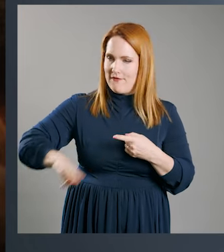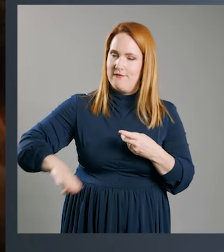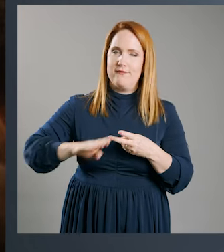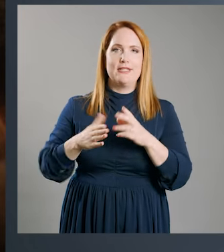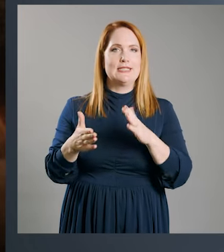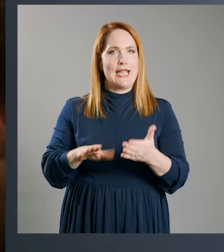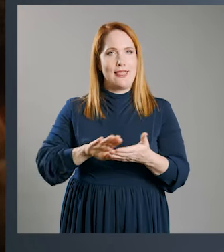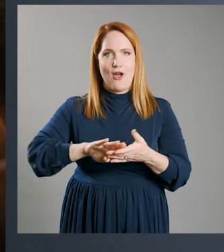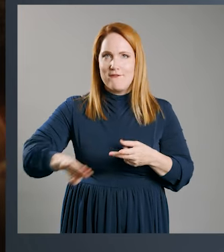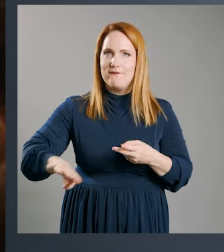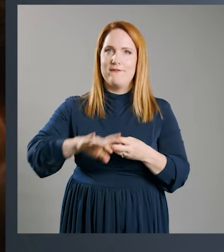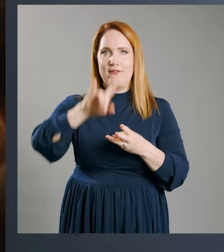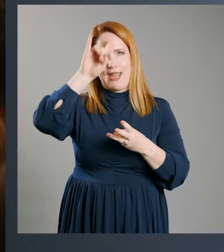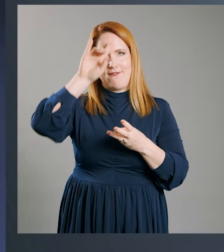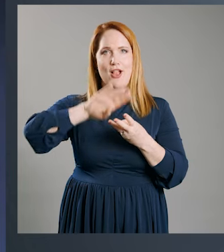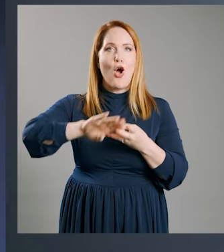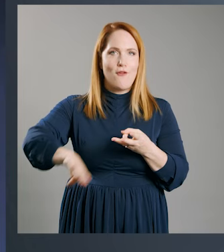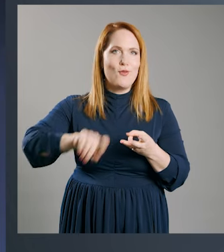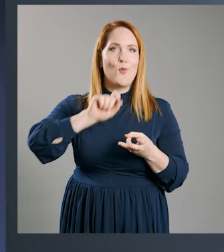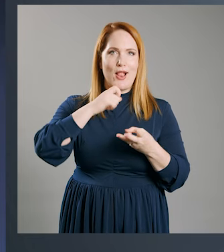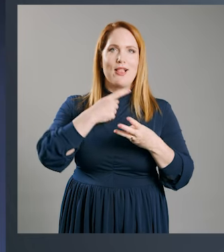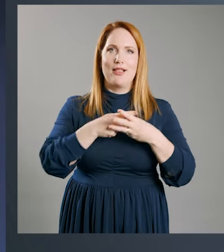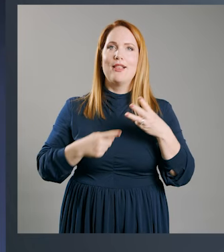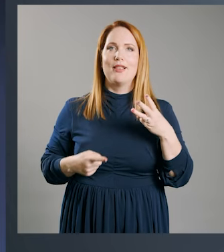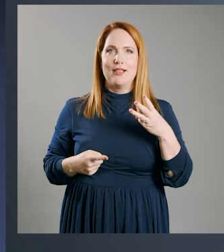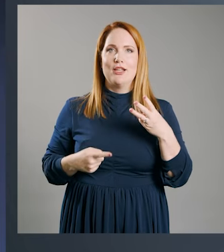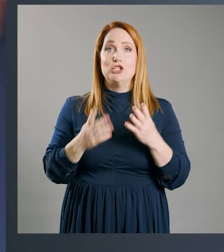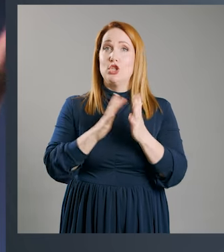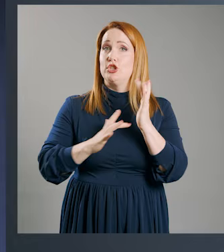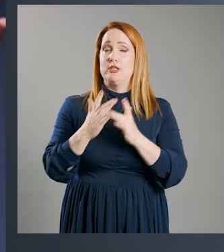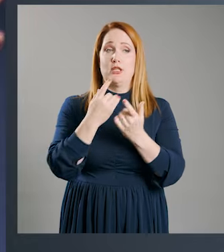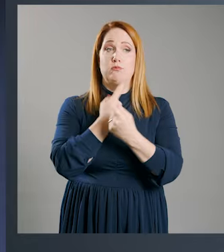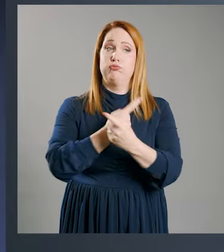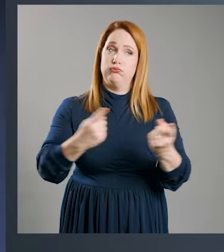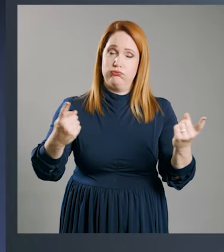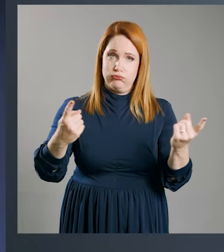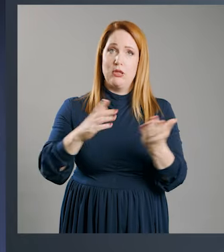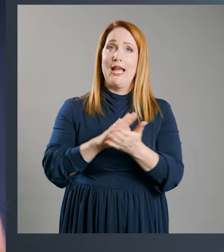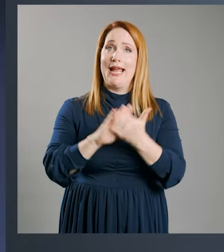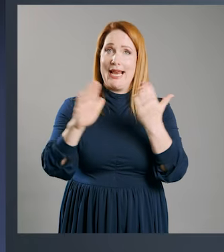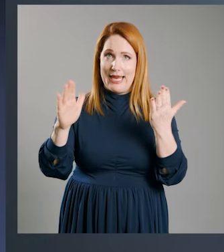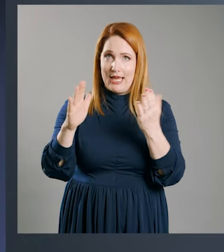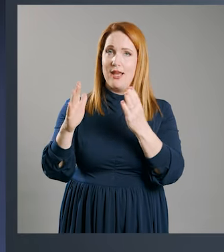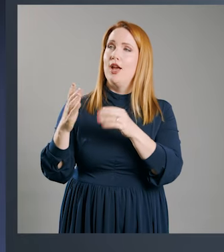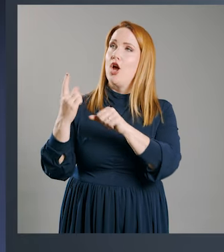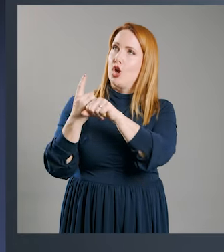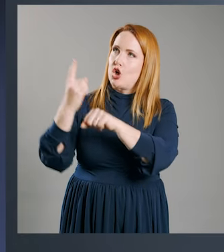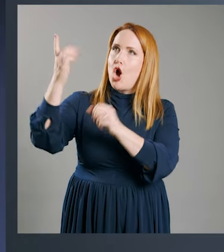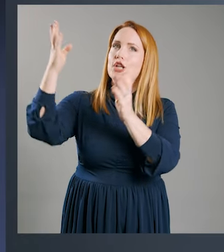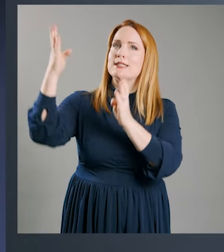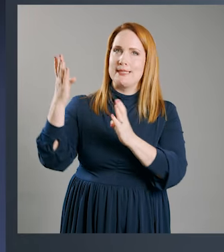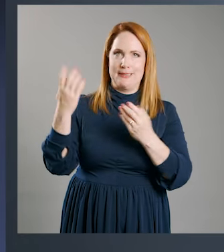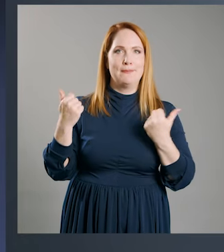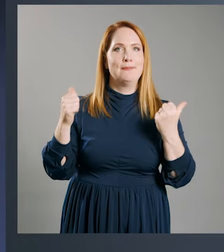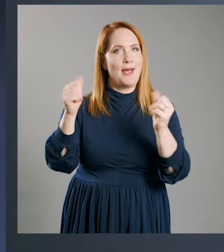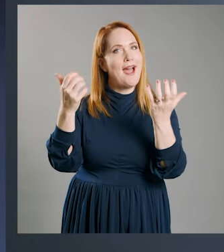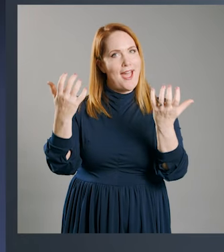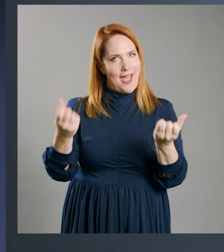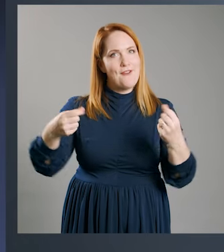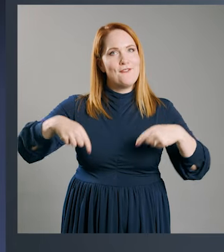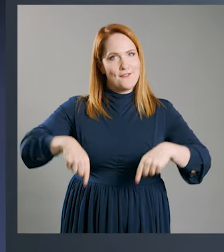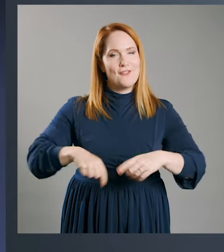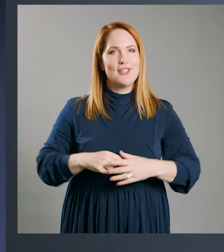sickness, no more death, no more evil. But Jesus was telling everybody very clearly in his message, the kingdom of God is